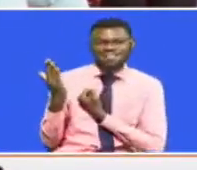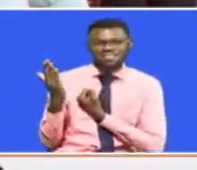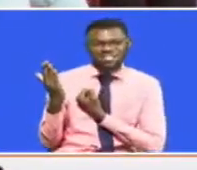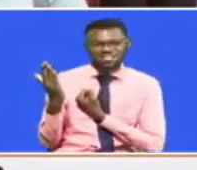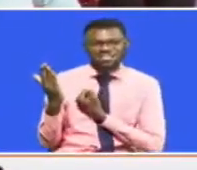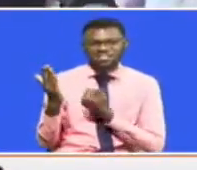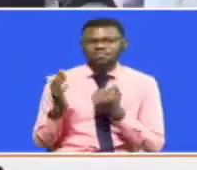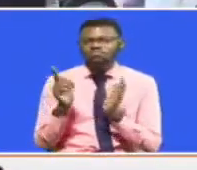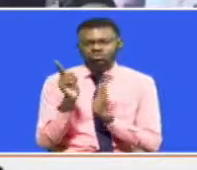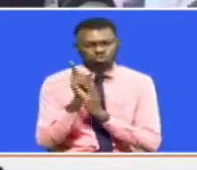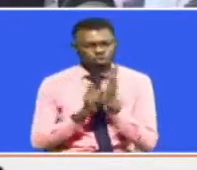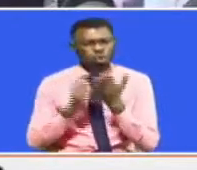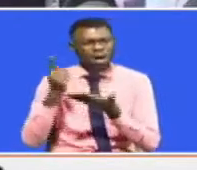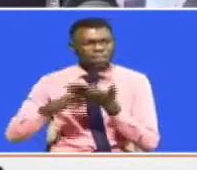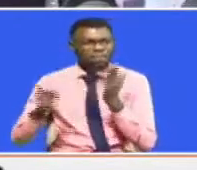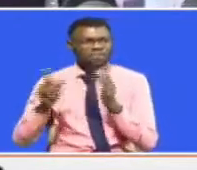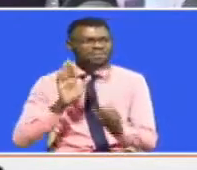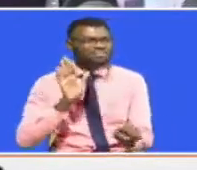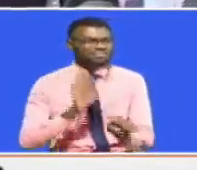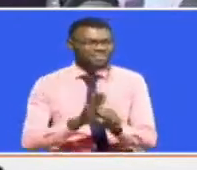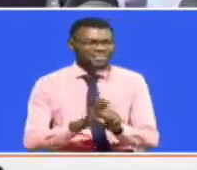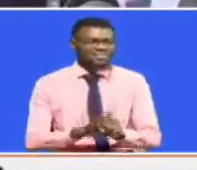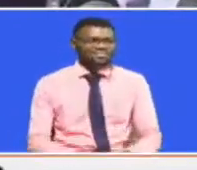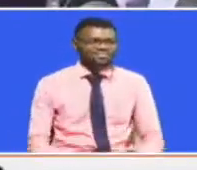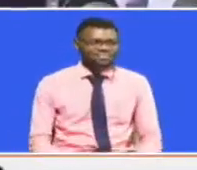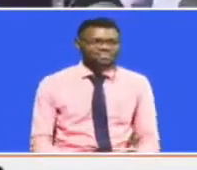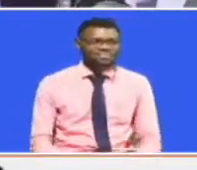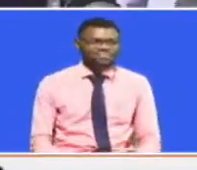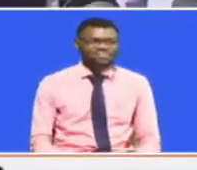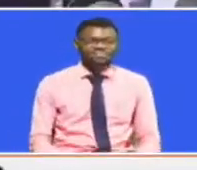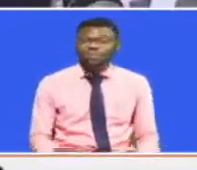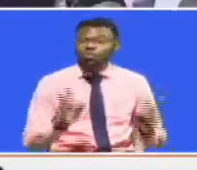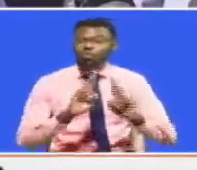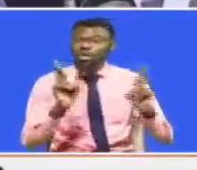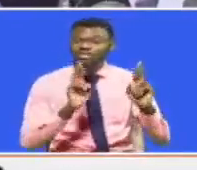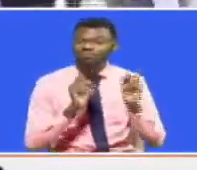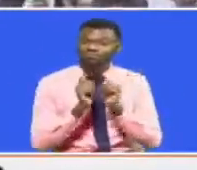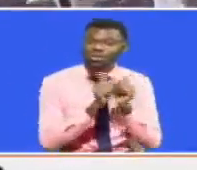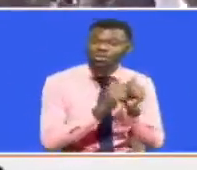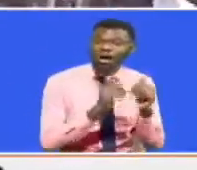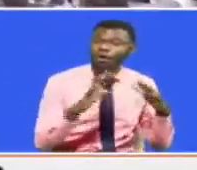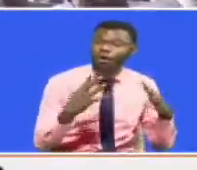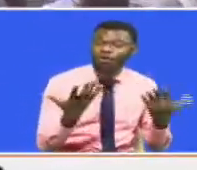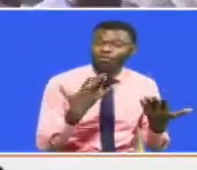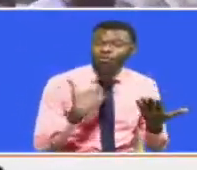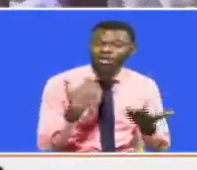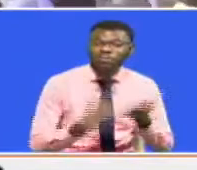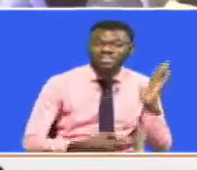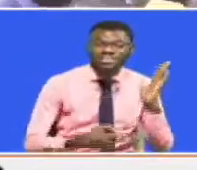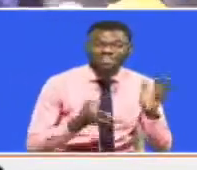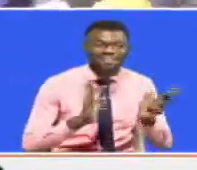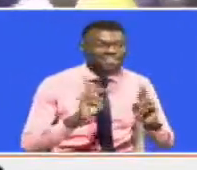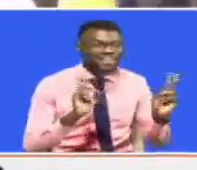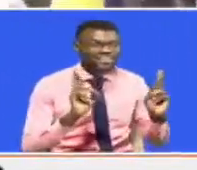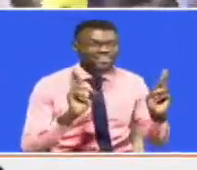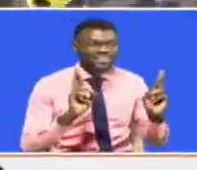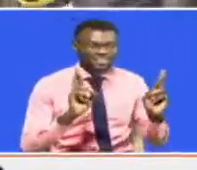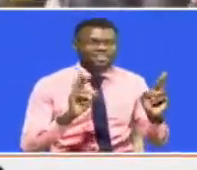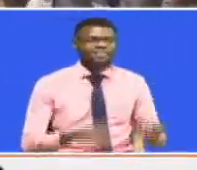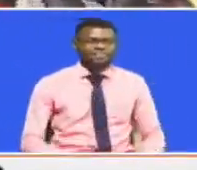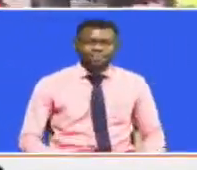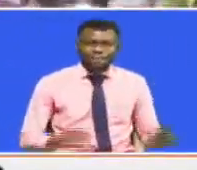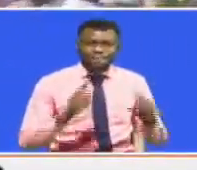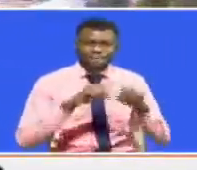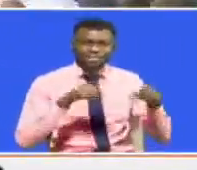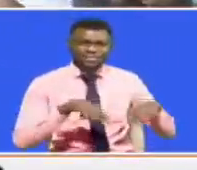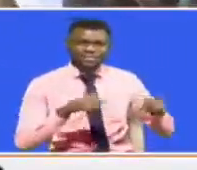of legislation. Tutembea pamoja hiyo safari. Ama mnasemaje? Kabisa. Although the